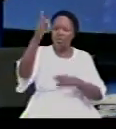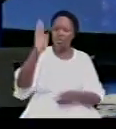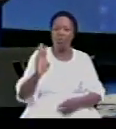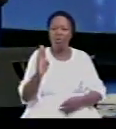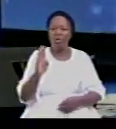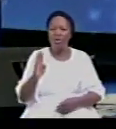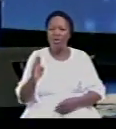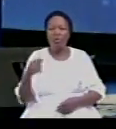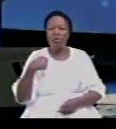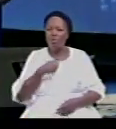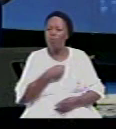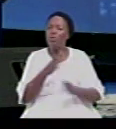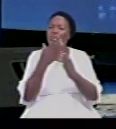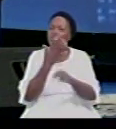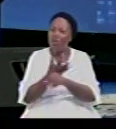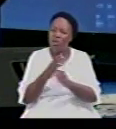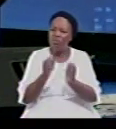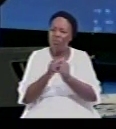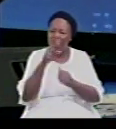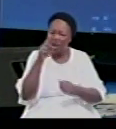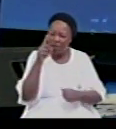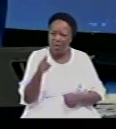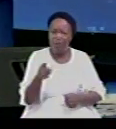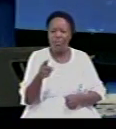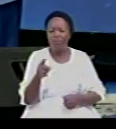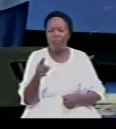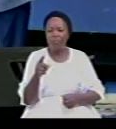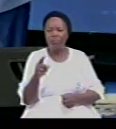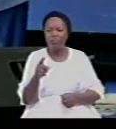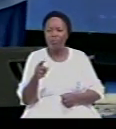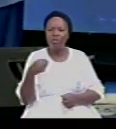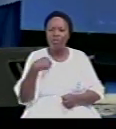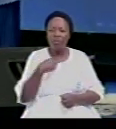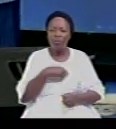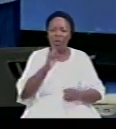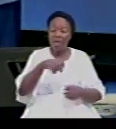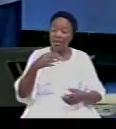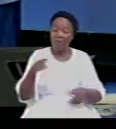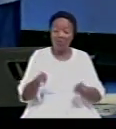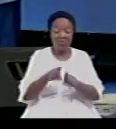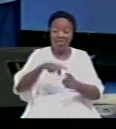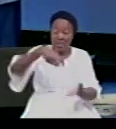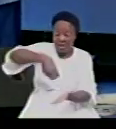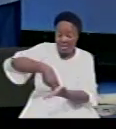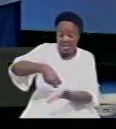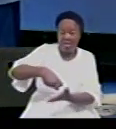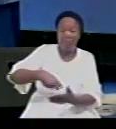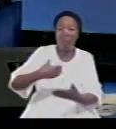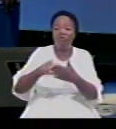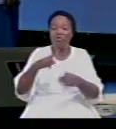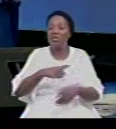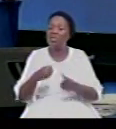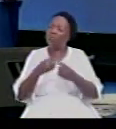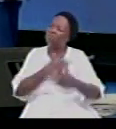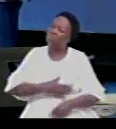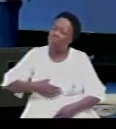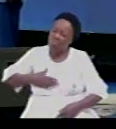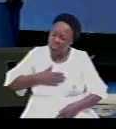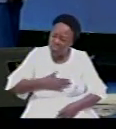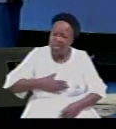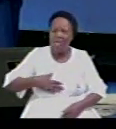pray you, we plead with you. We can even kneel down before you and say, please, for